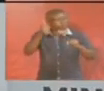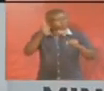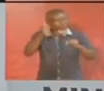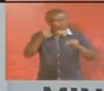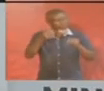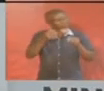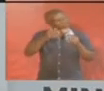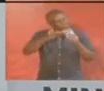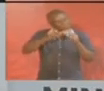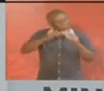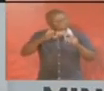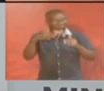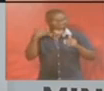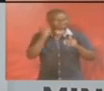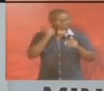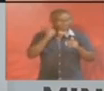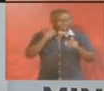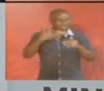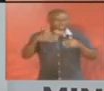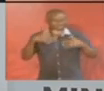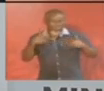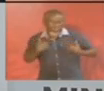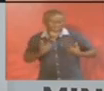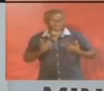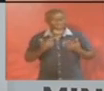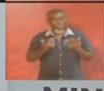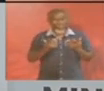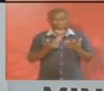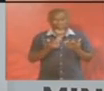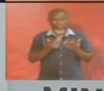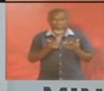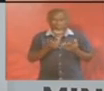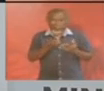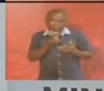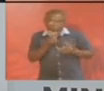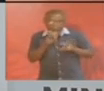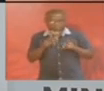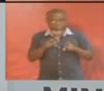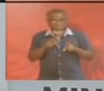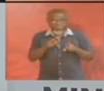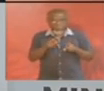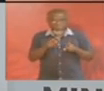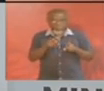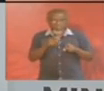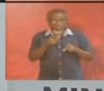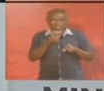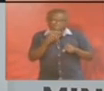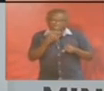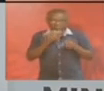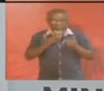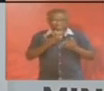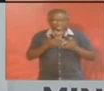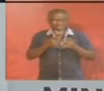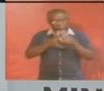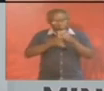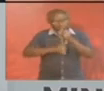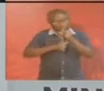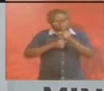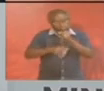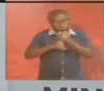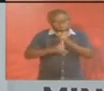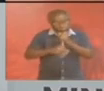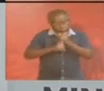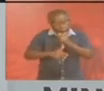said, joint pains, there's lethargy. A few persons have indicated that they may have had diarrhea for a couple of days.